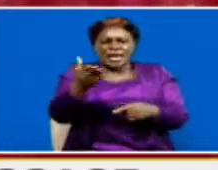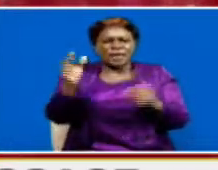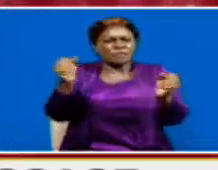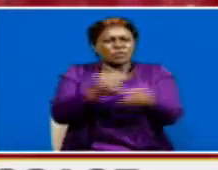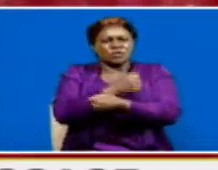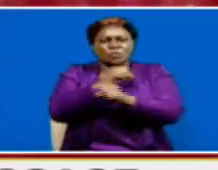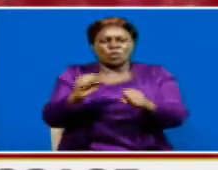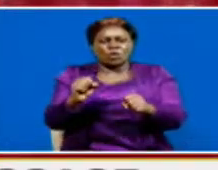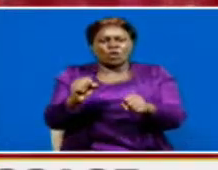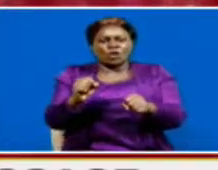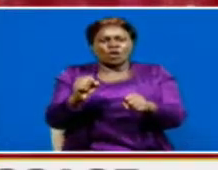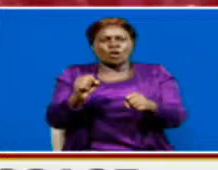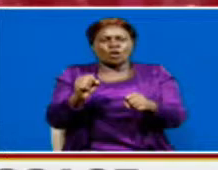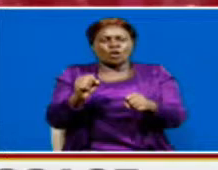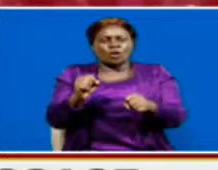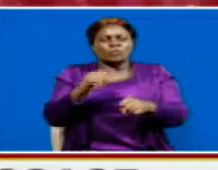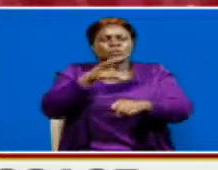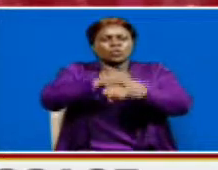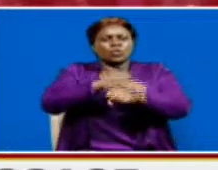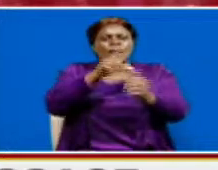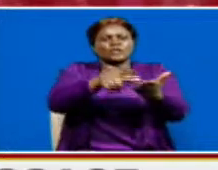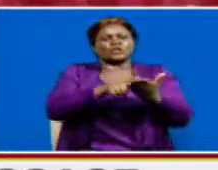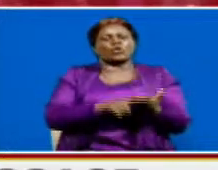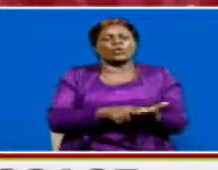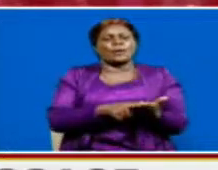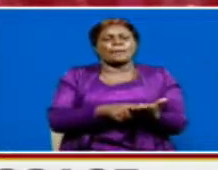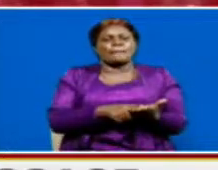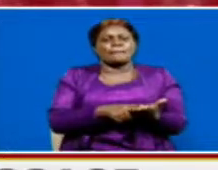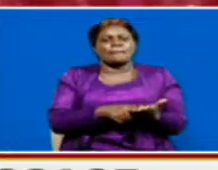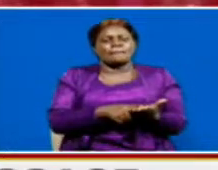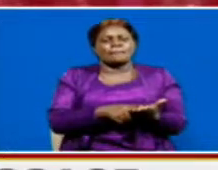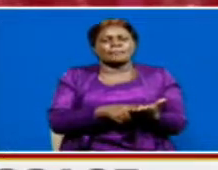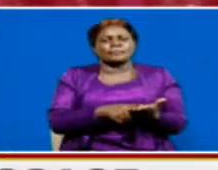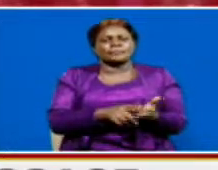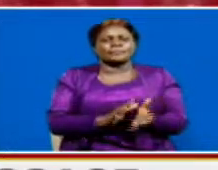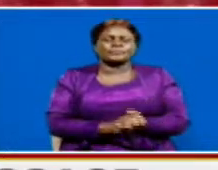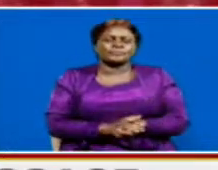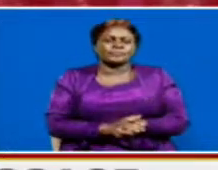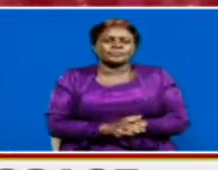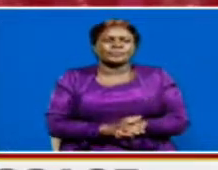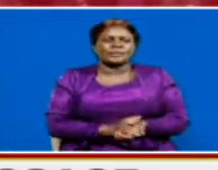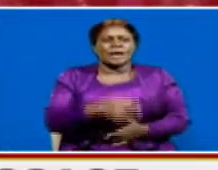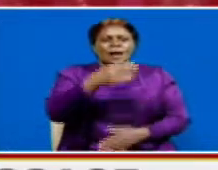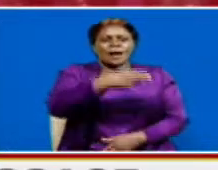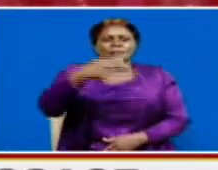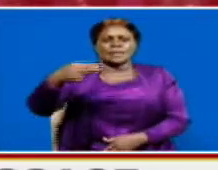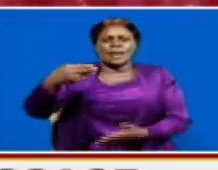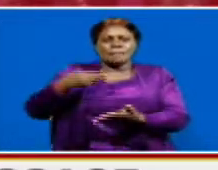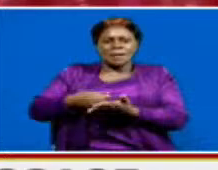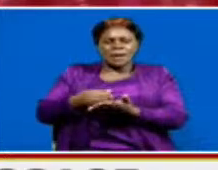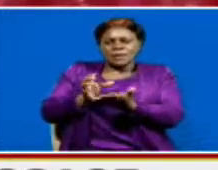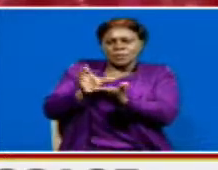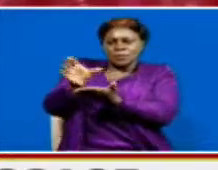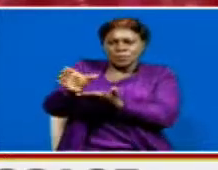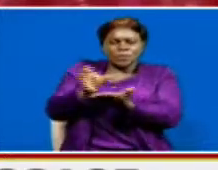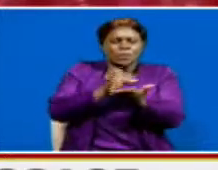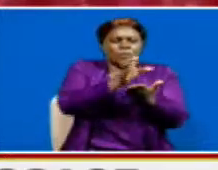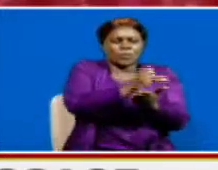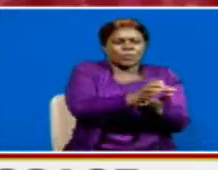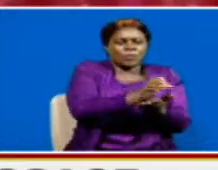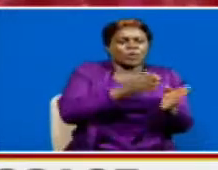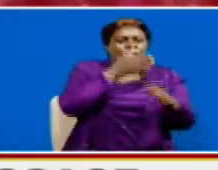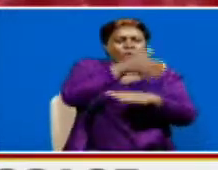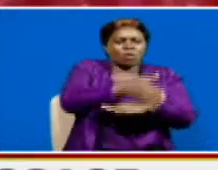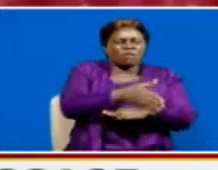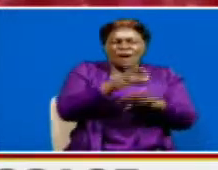were alienated and underserved by financial institutions. The Hustler Fund has disbursed